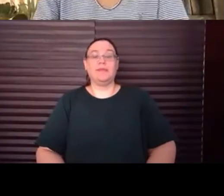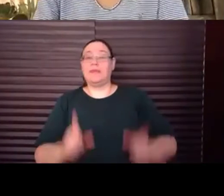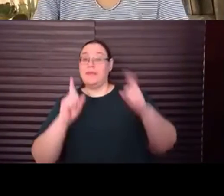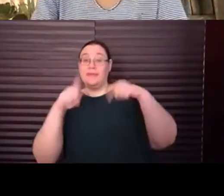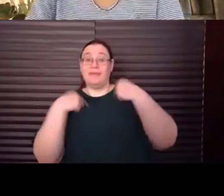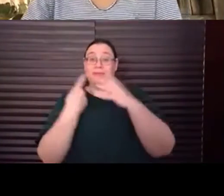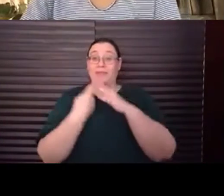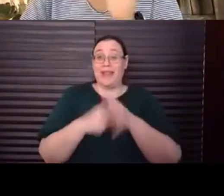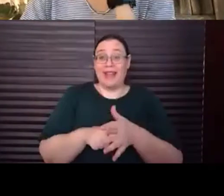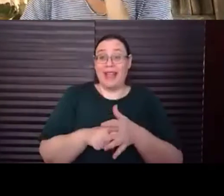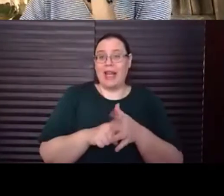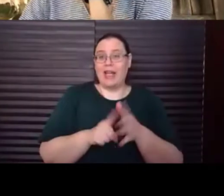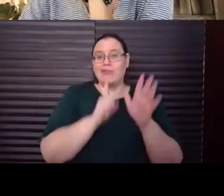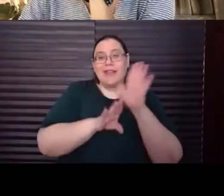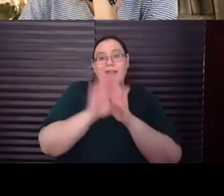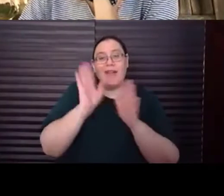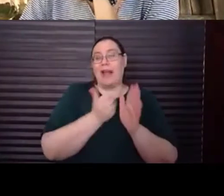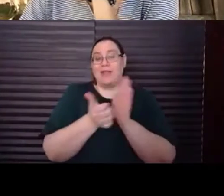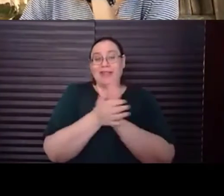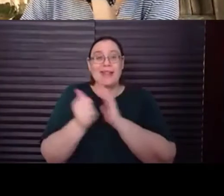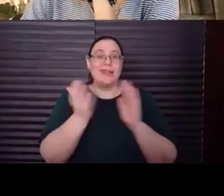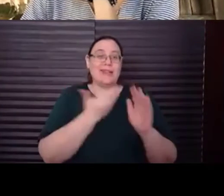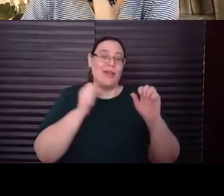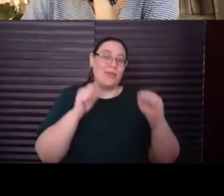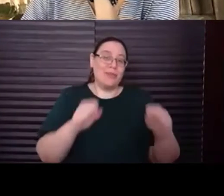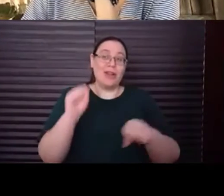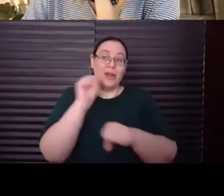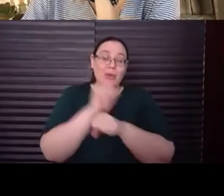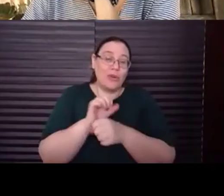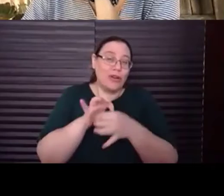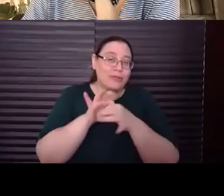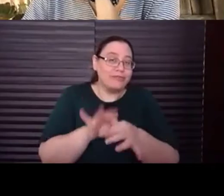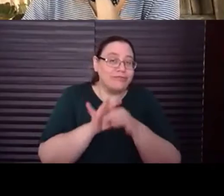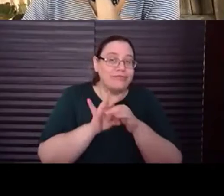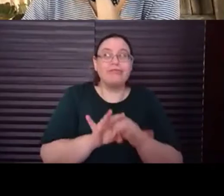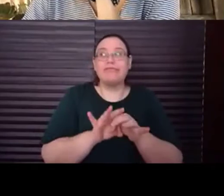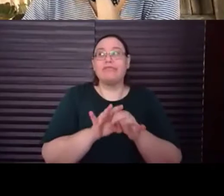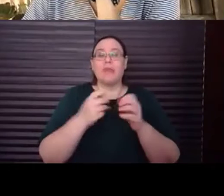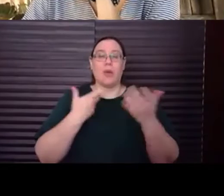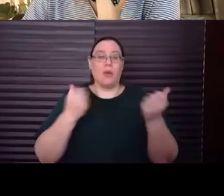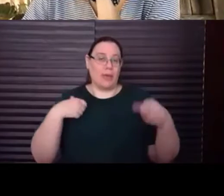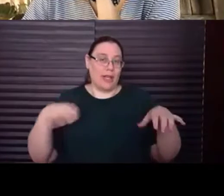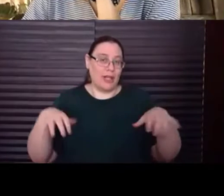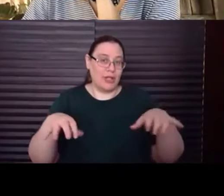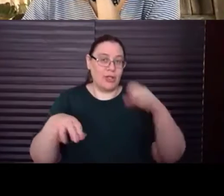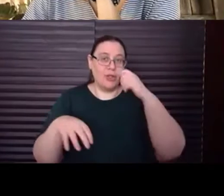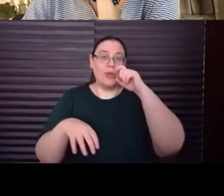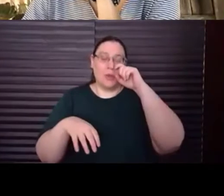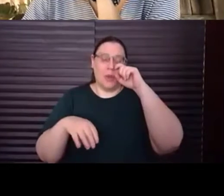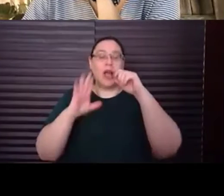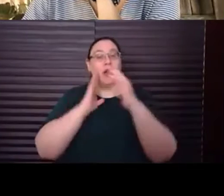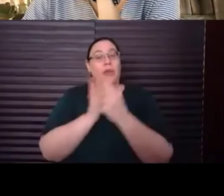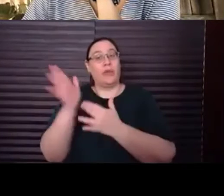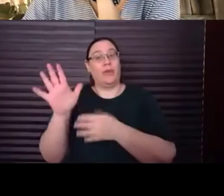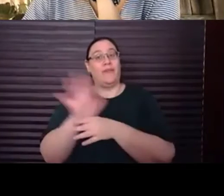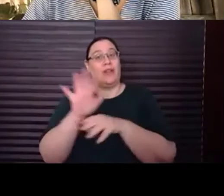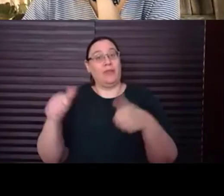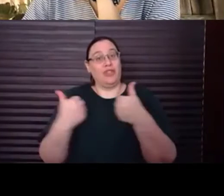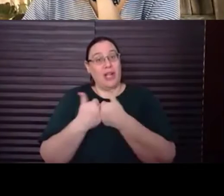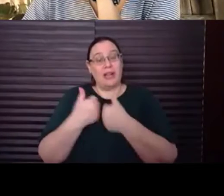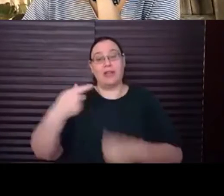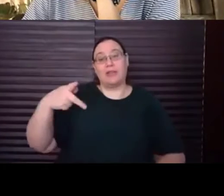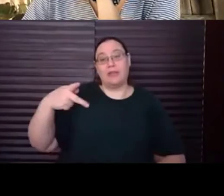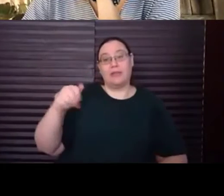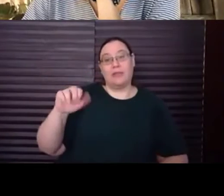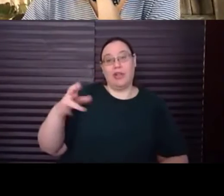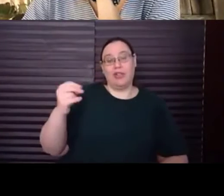since the beginning, it's really developed our skills, our ability to work together, and what we can do. I know through this film challenge, Pancho's learned